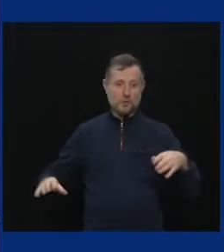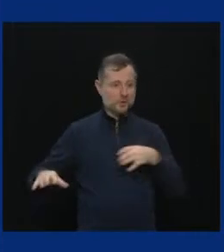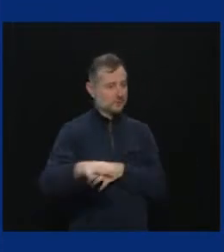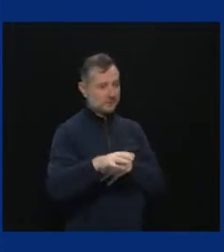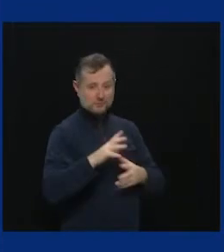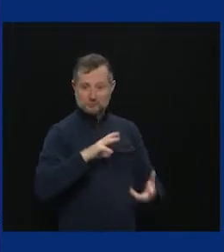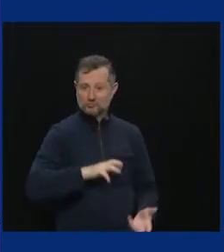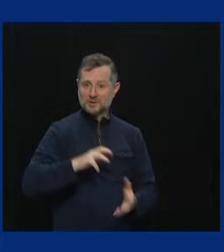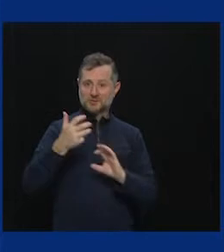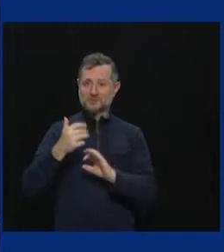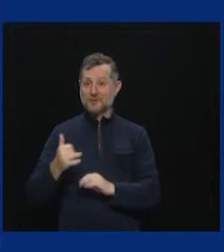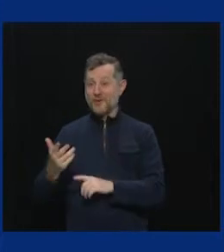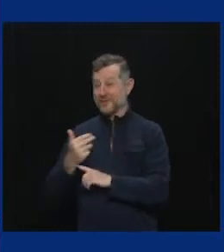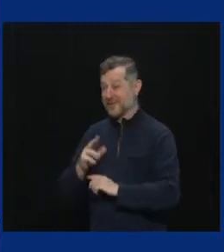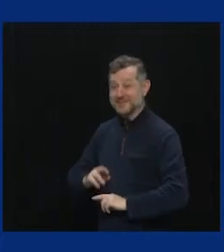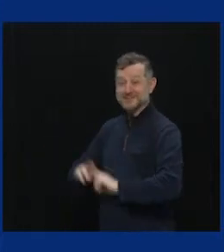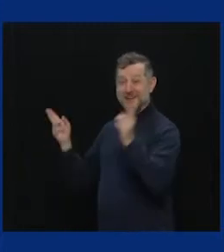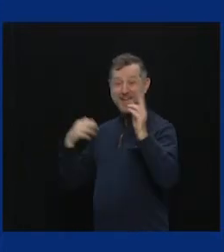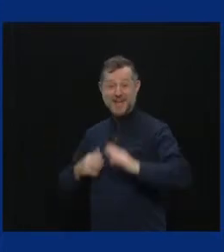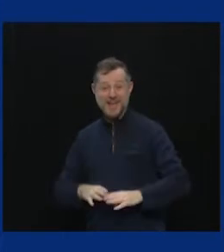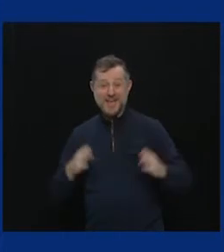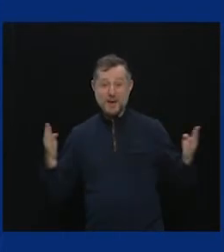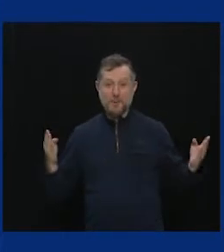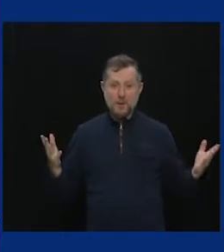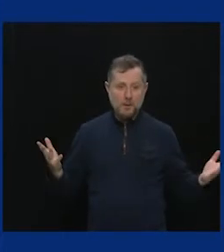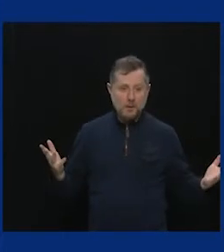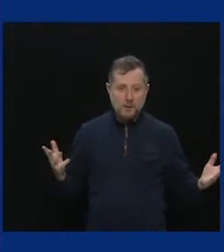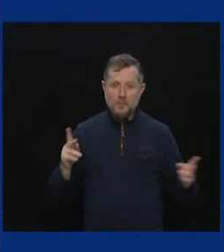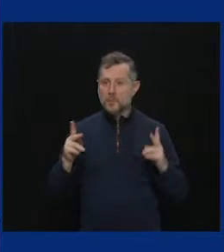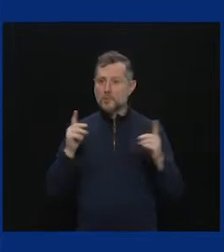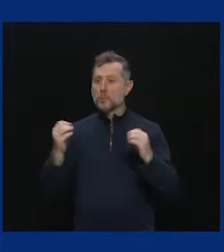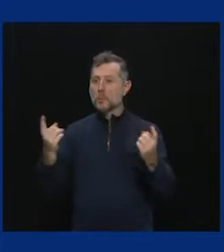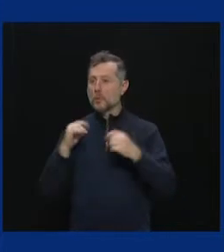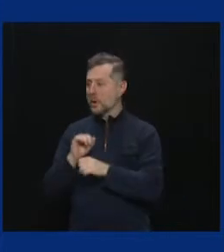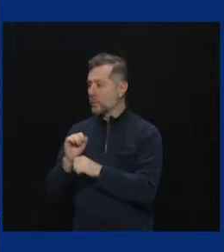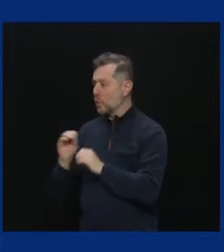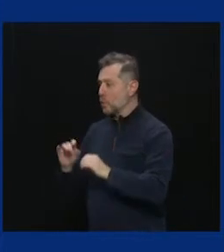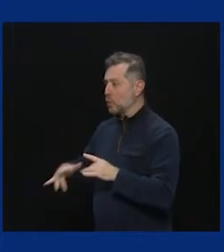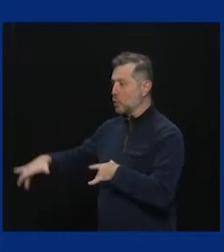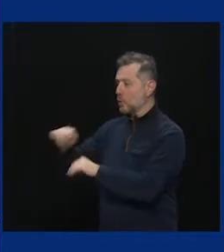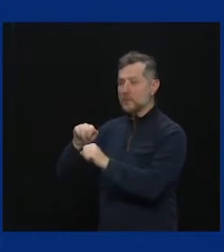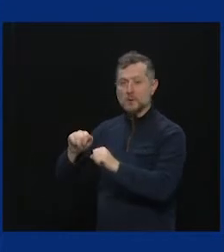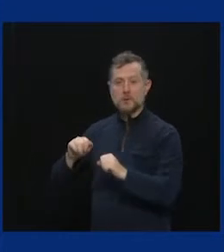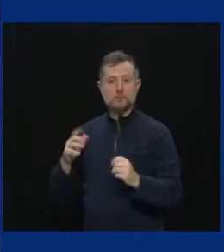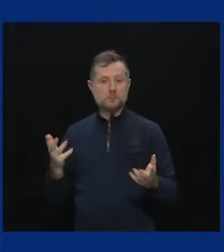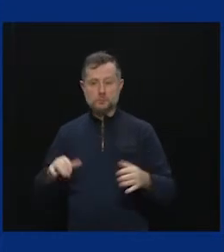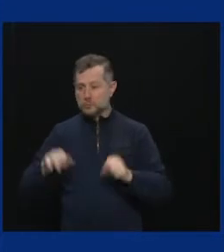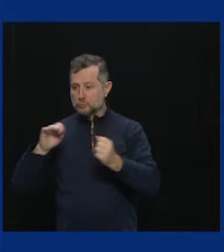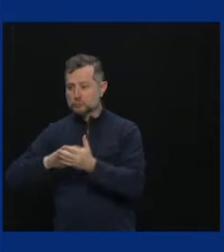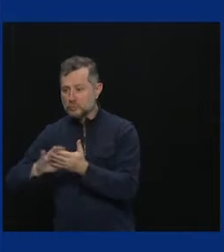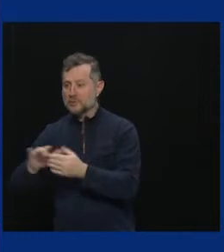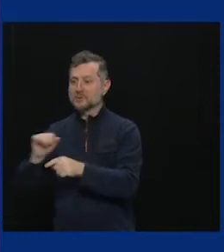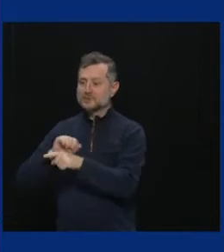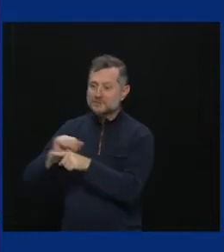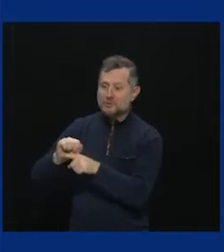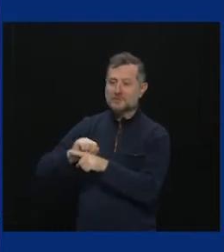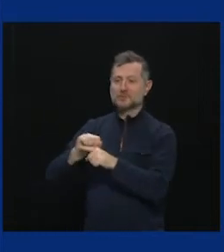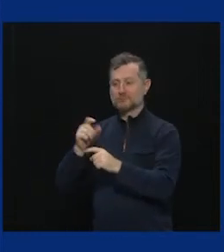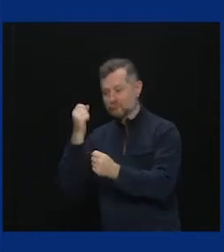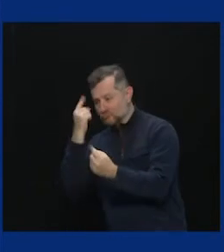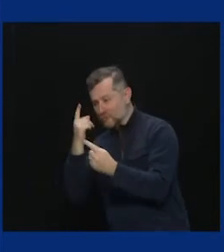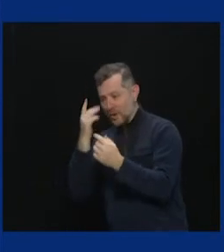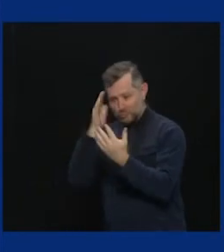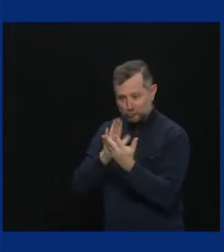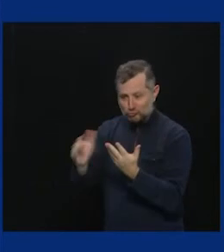all ready to open, but there's no workers ready to step in who are trained and experienced, who understand how important hospitality